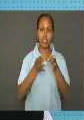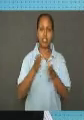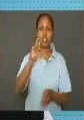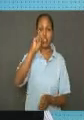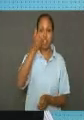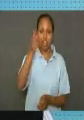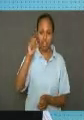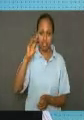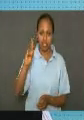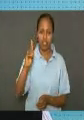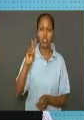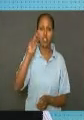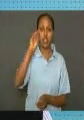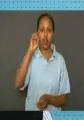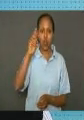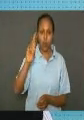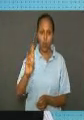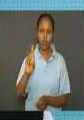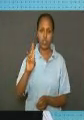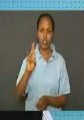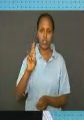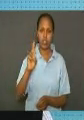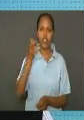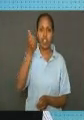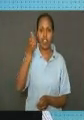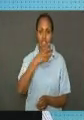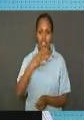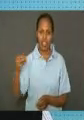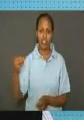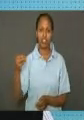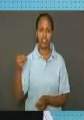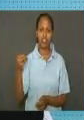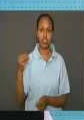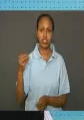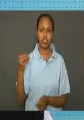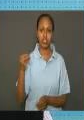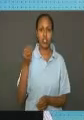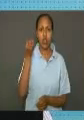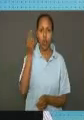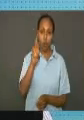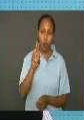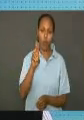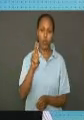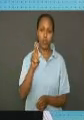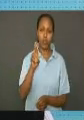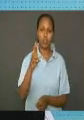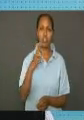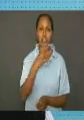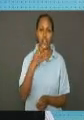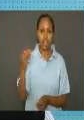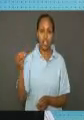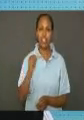NAND, NOR, AND, OR,